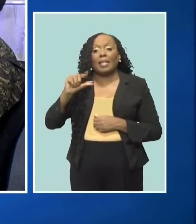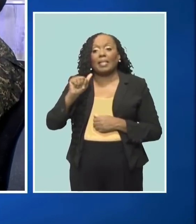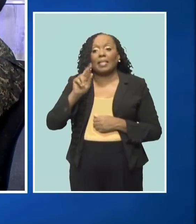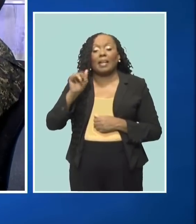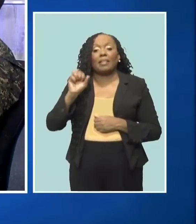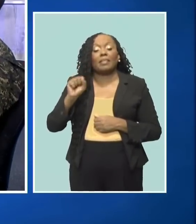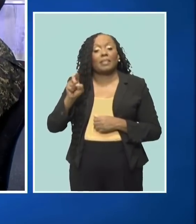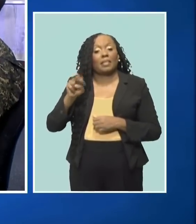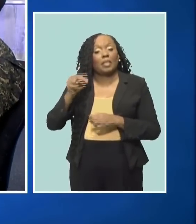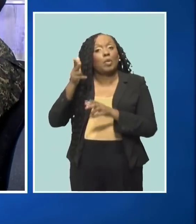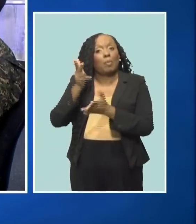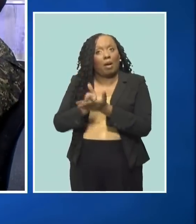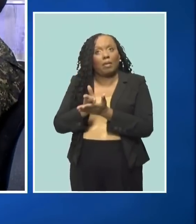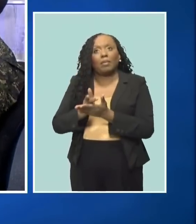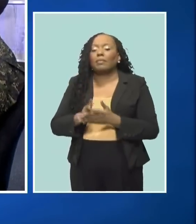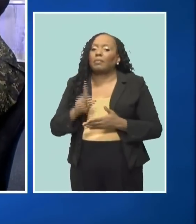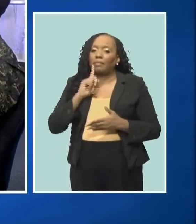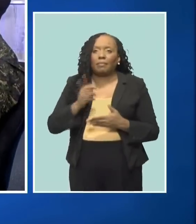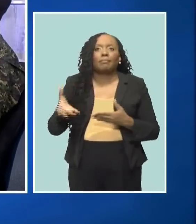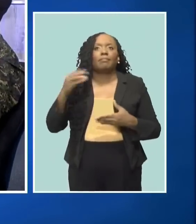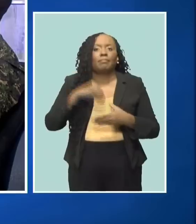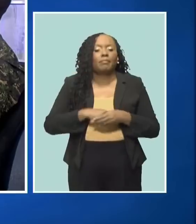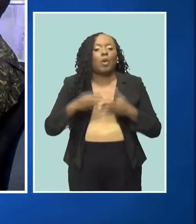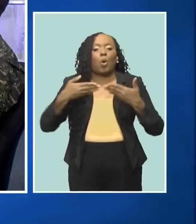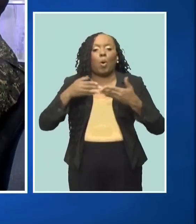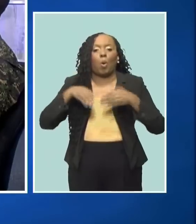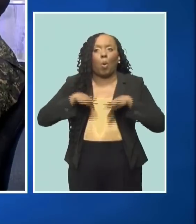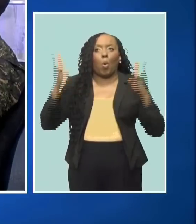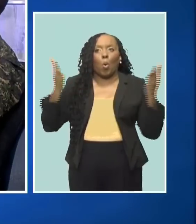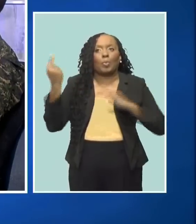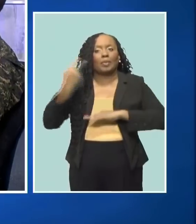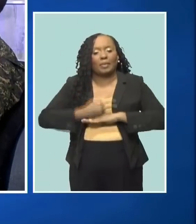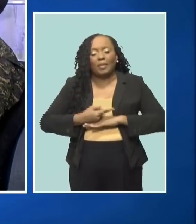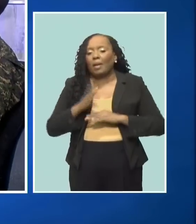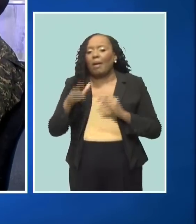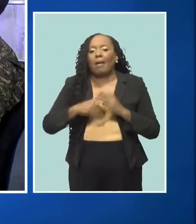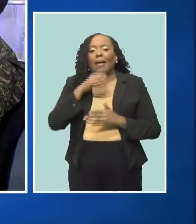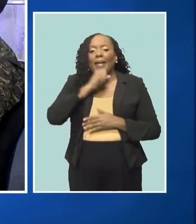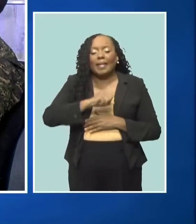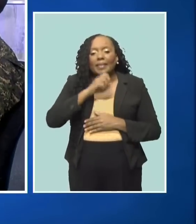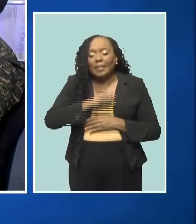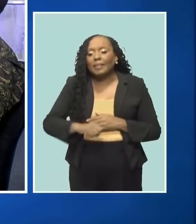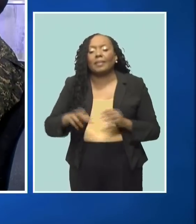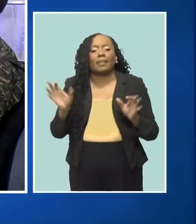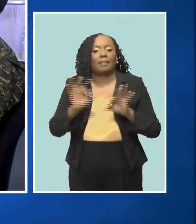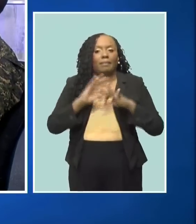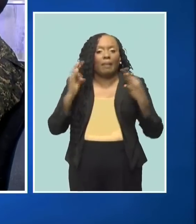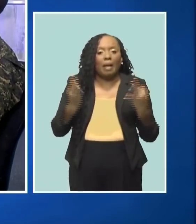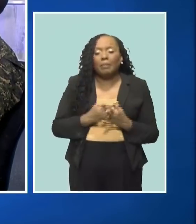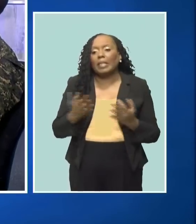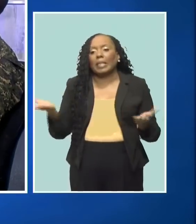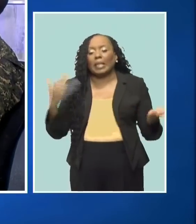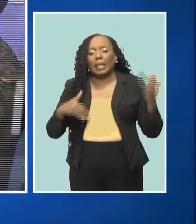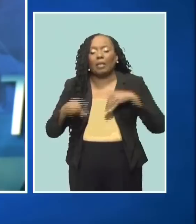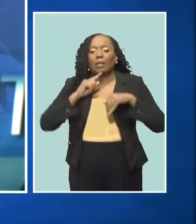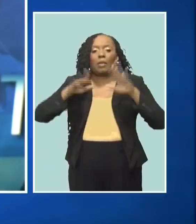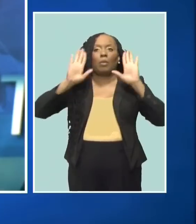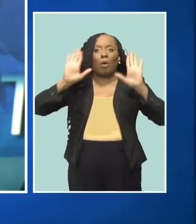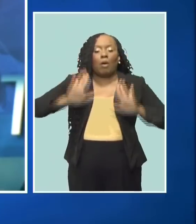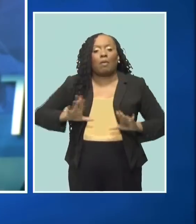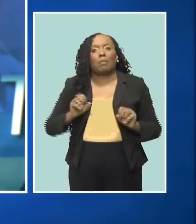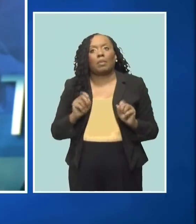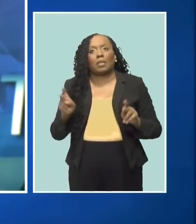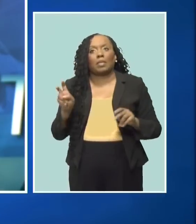Yes, please. But be a part of it. It's an open day. It's open to everyone, all ages. Families are invited to come on down. It's a great opportunity to tour